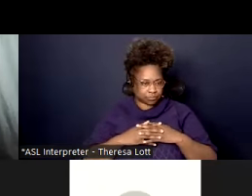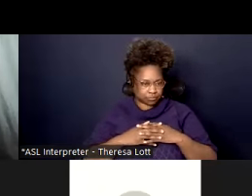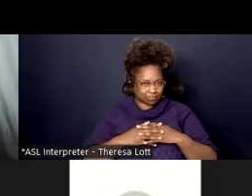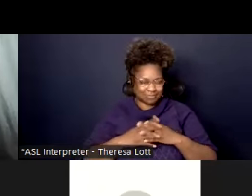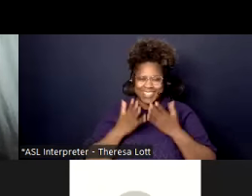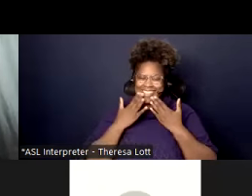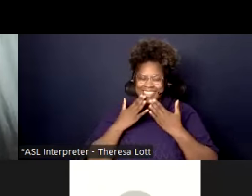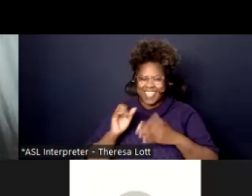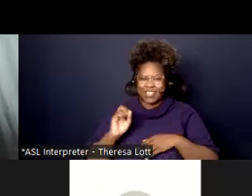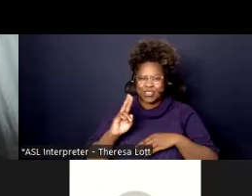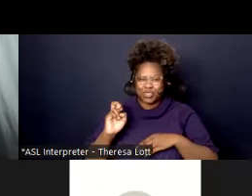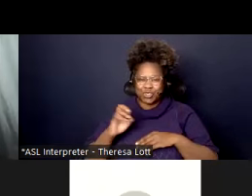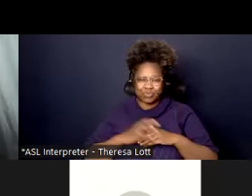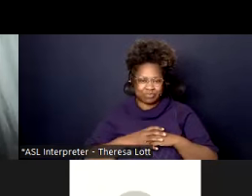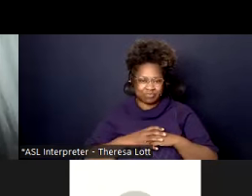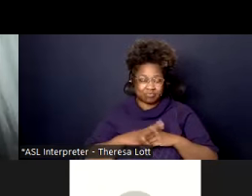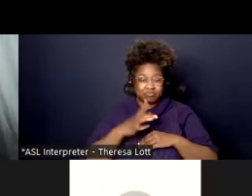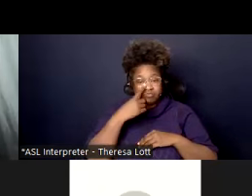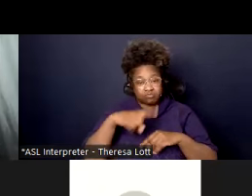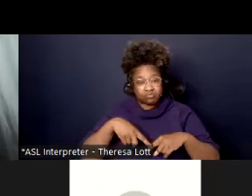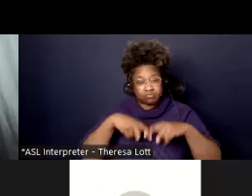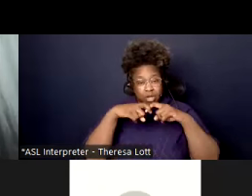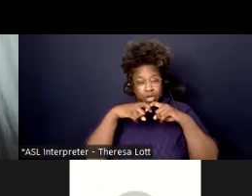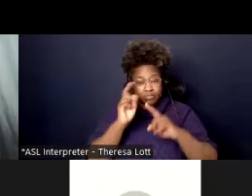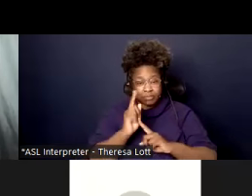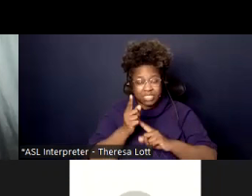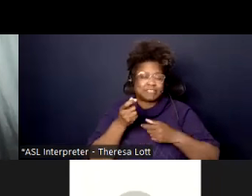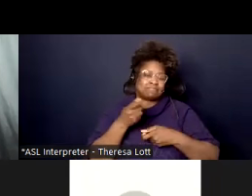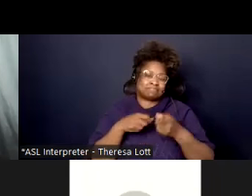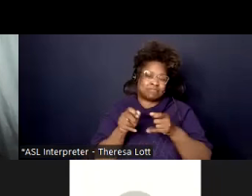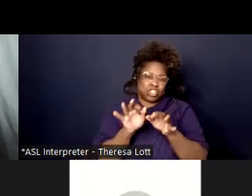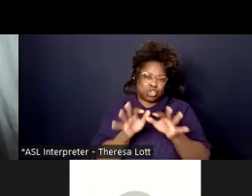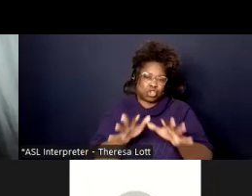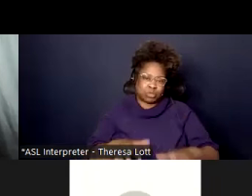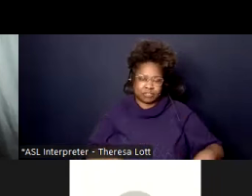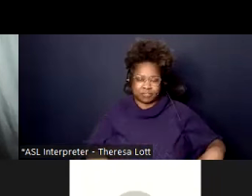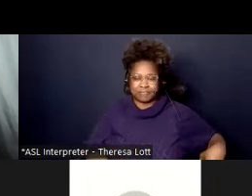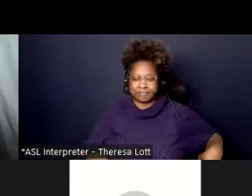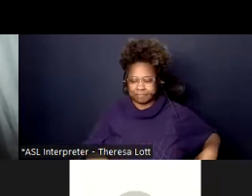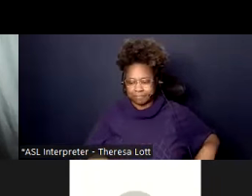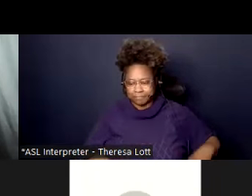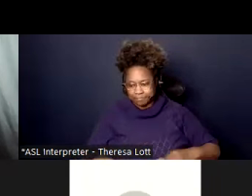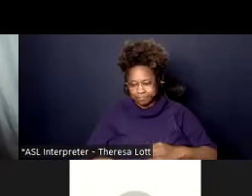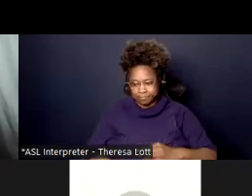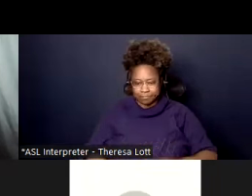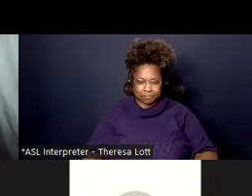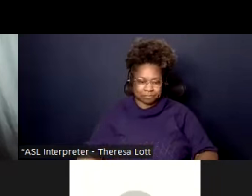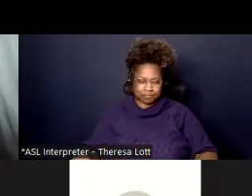Thanks, Sue. Can we just pause for a minute to switch the interpreters before moving on?